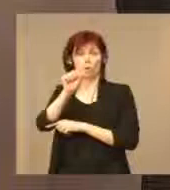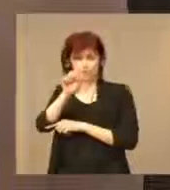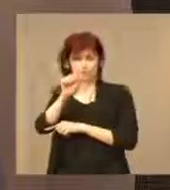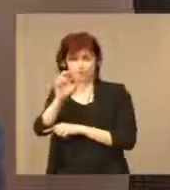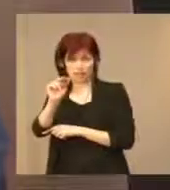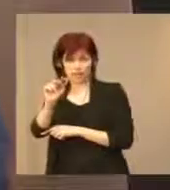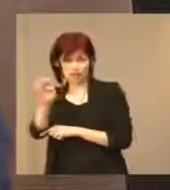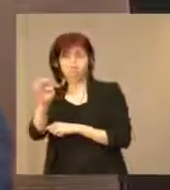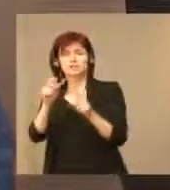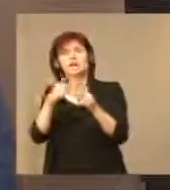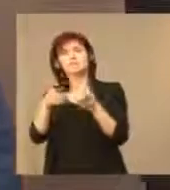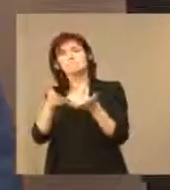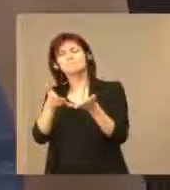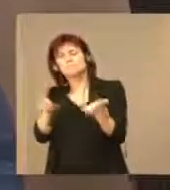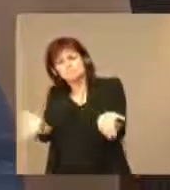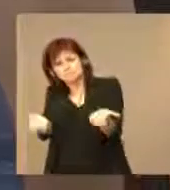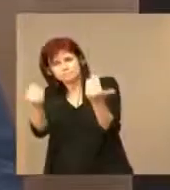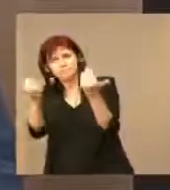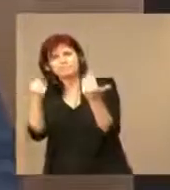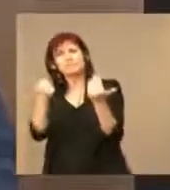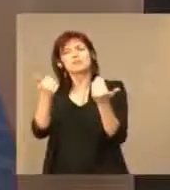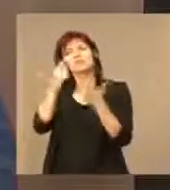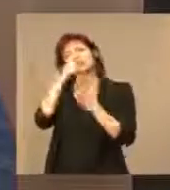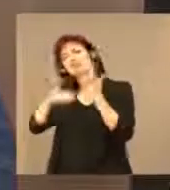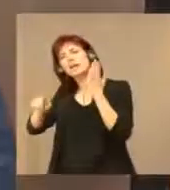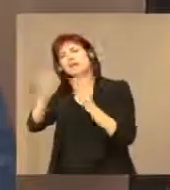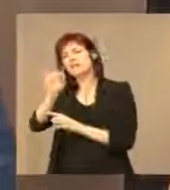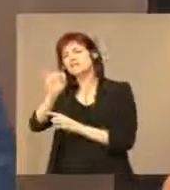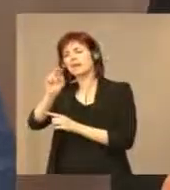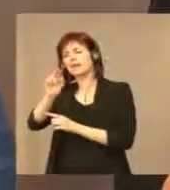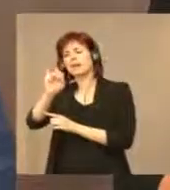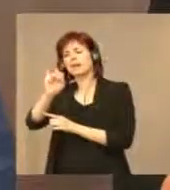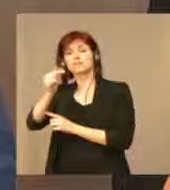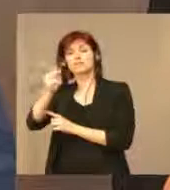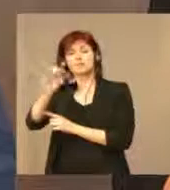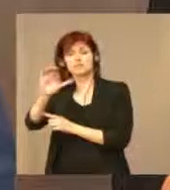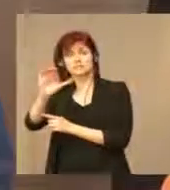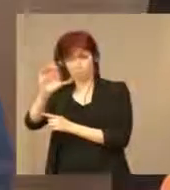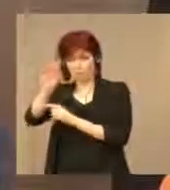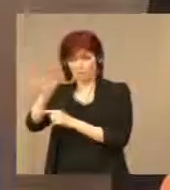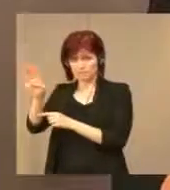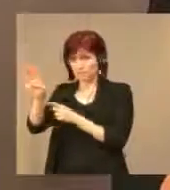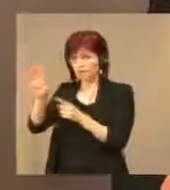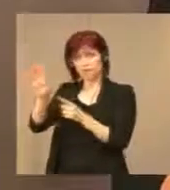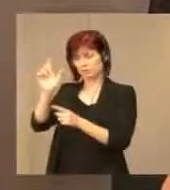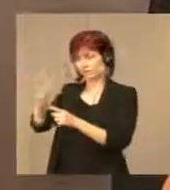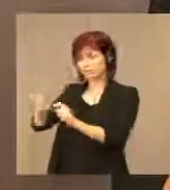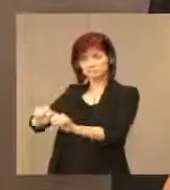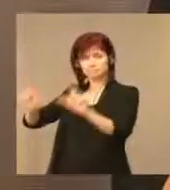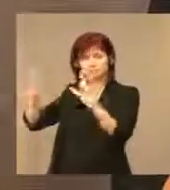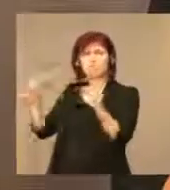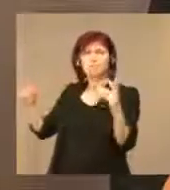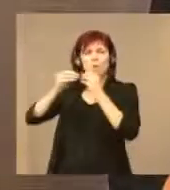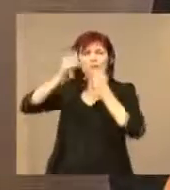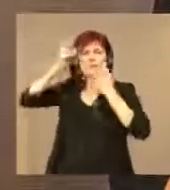Roseanne. Yeah, and others to go to the FNIGC website to seek out